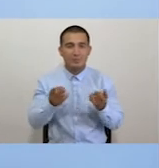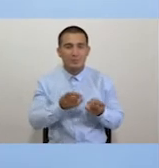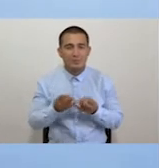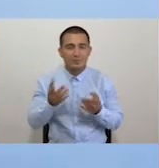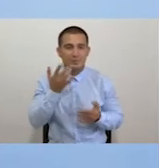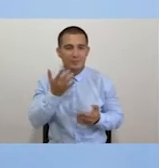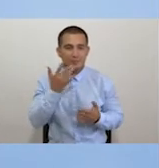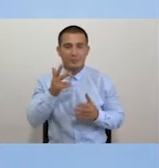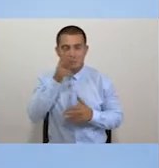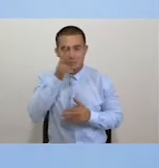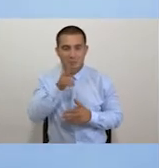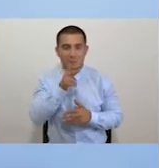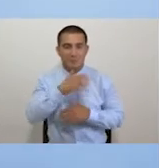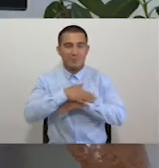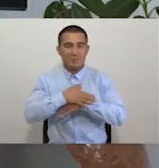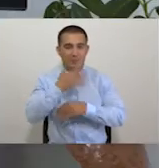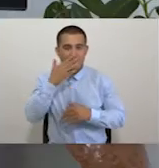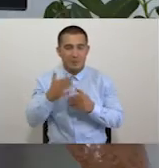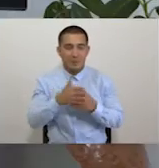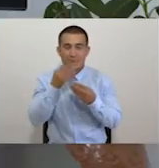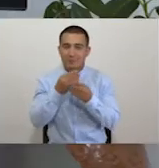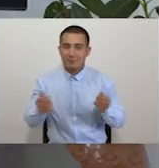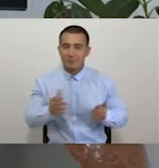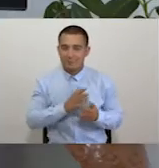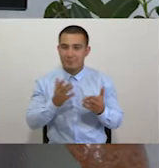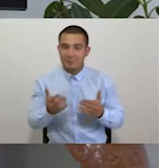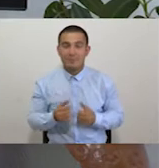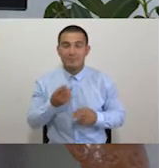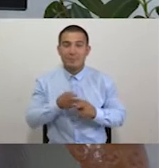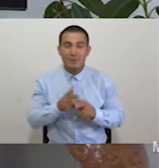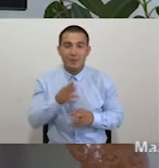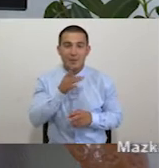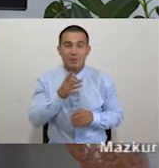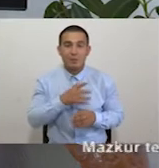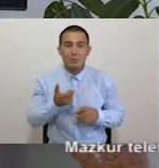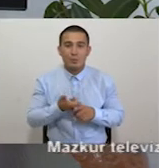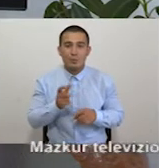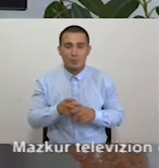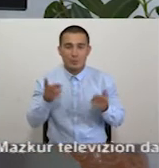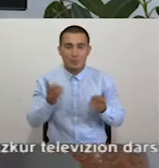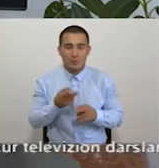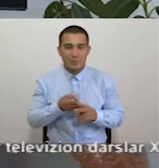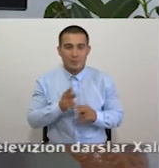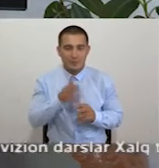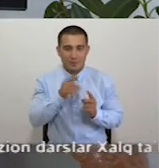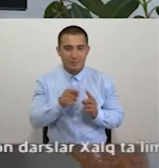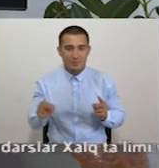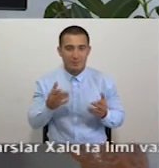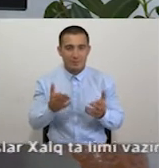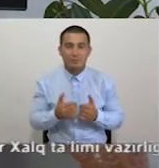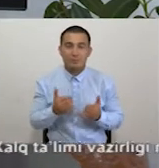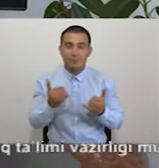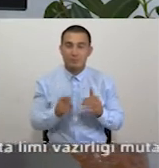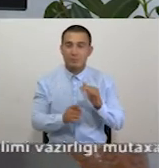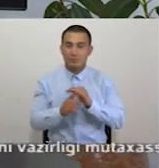kutgan yozgi ta'til vaqtlarimiz ham yetib keldi. Albatta, bu davrdan unumli foydalanishimiz darkor.